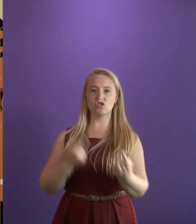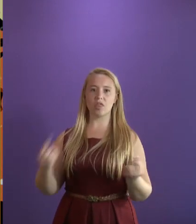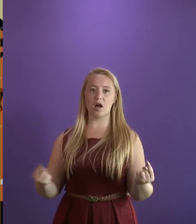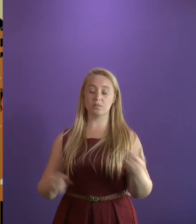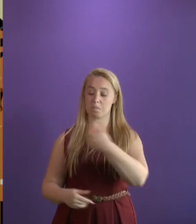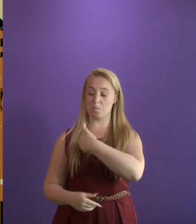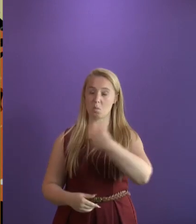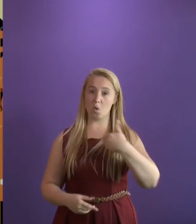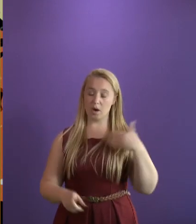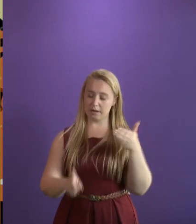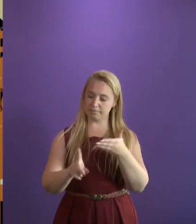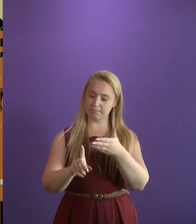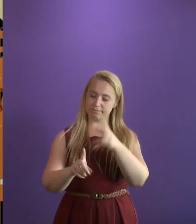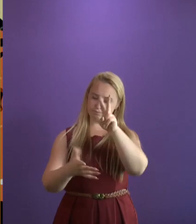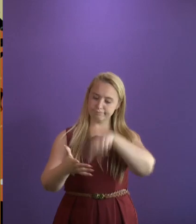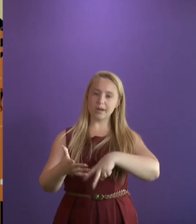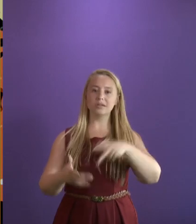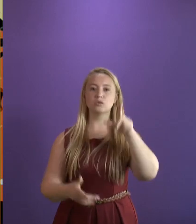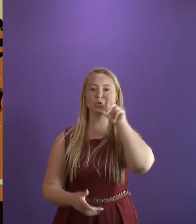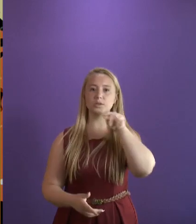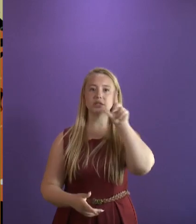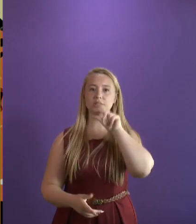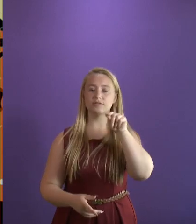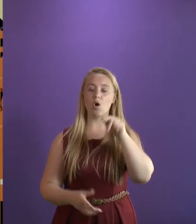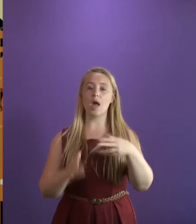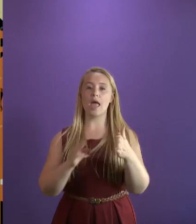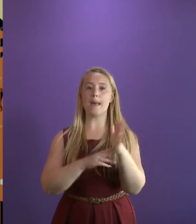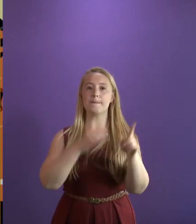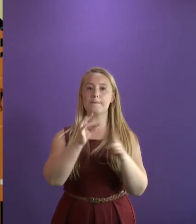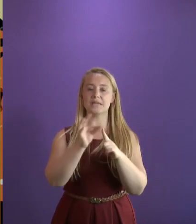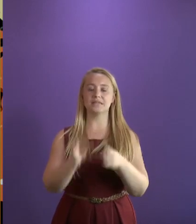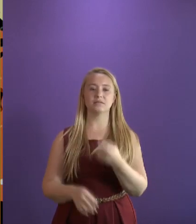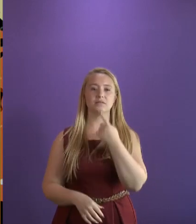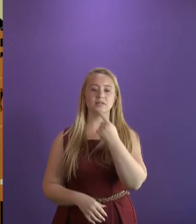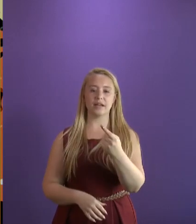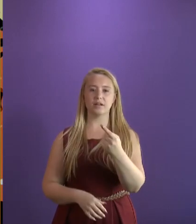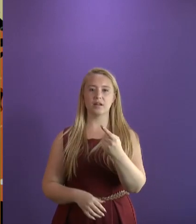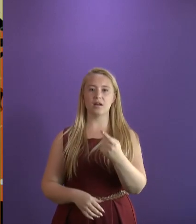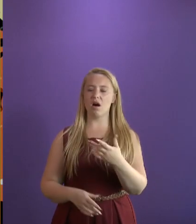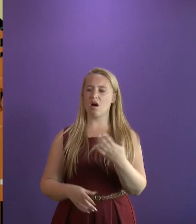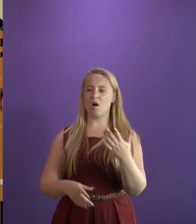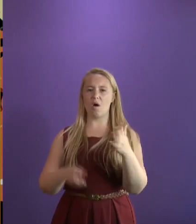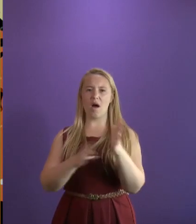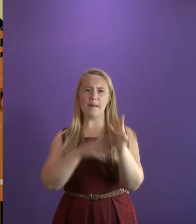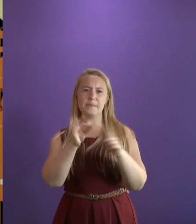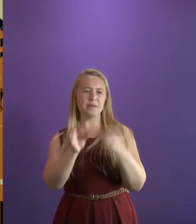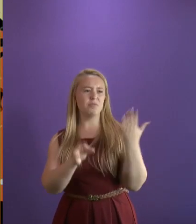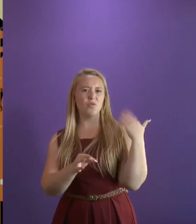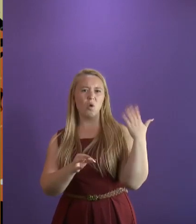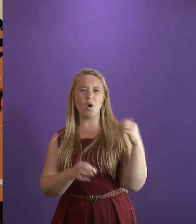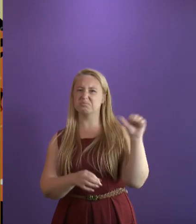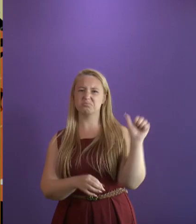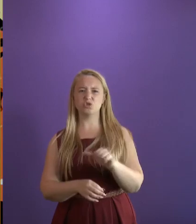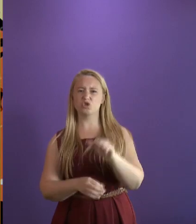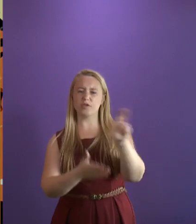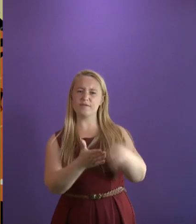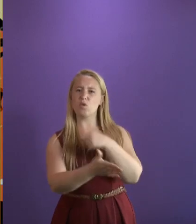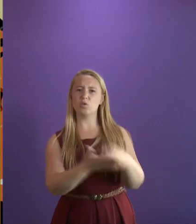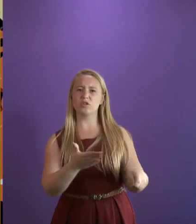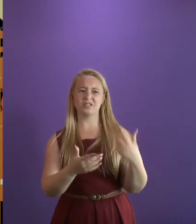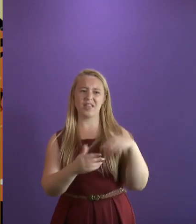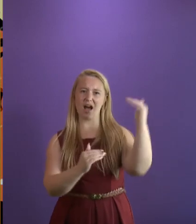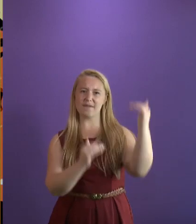morning from a sitting MP suggesting that people shouldn't vote for a former MP because they were inferior. That former